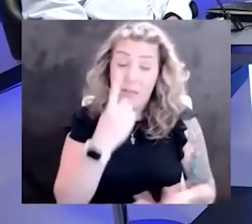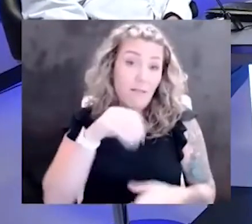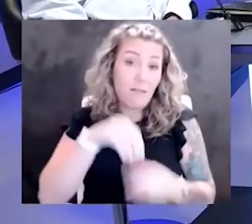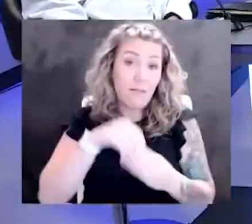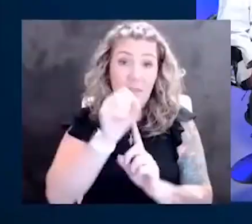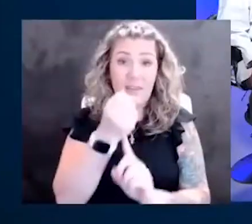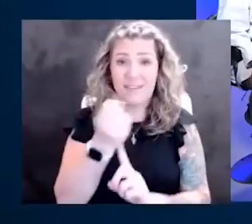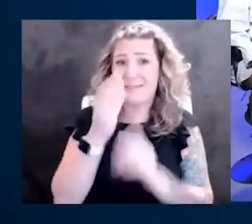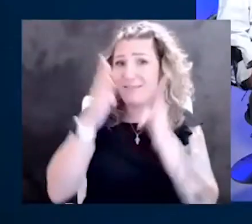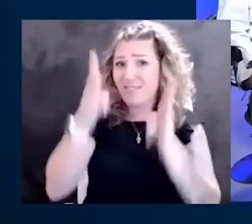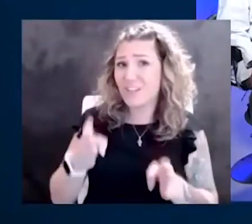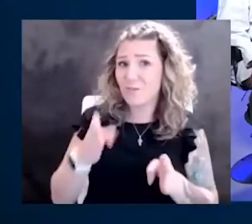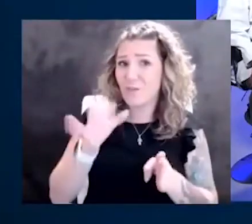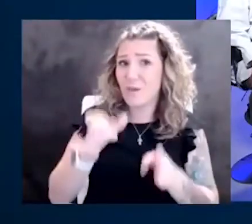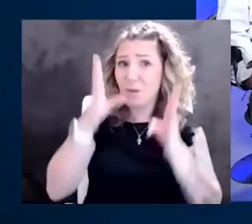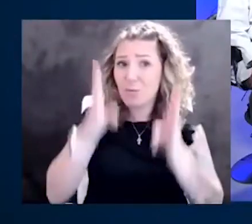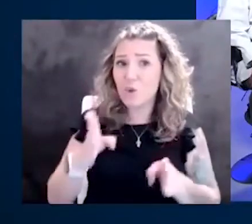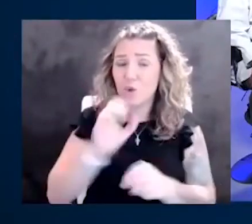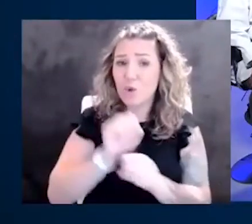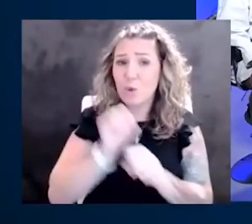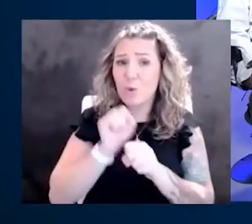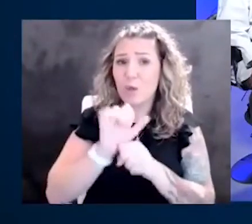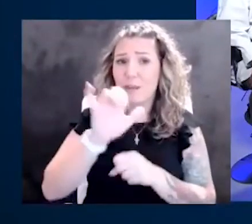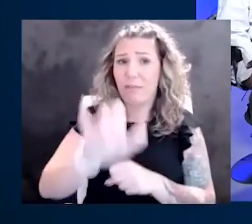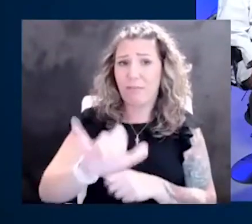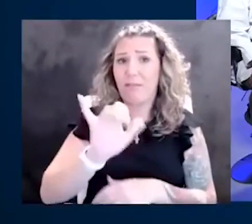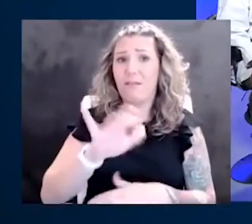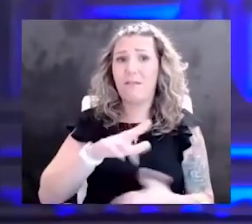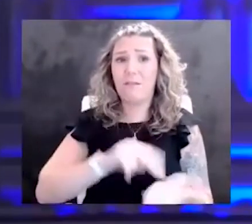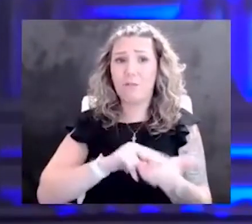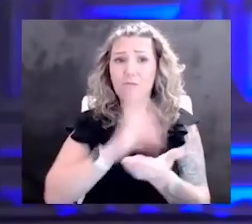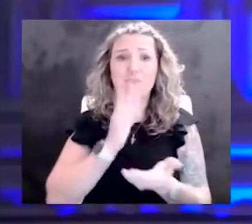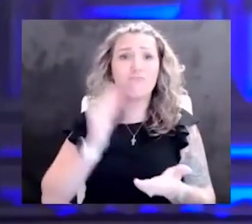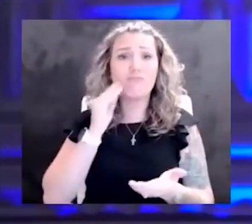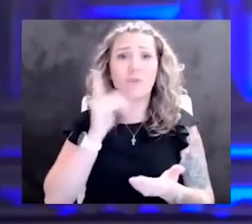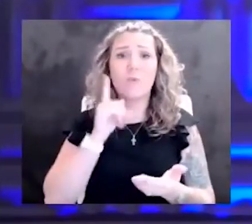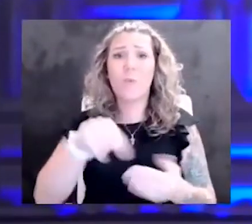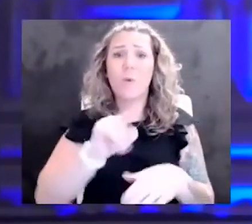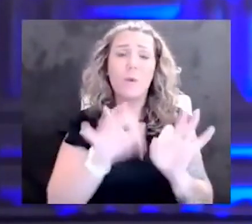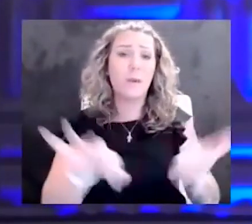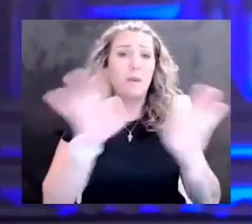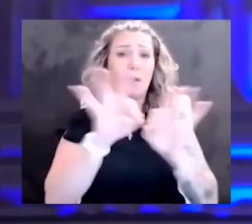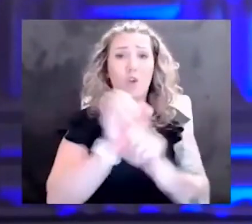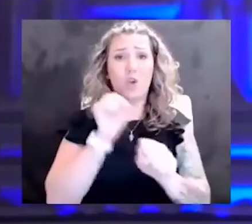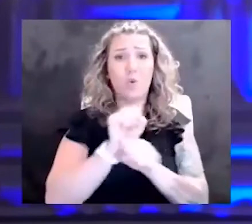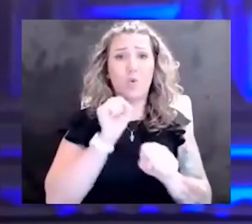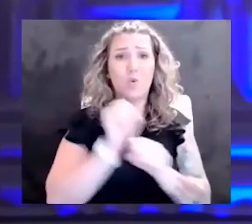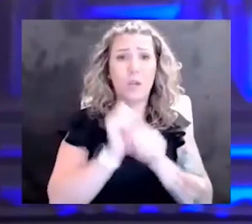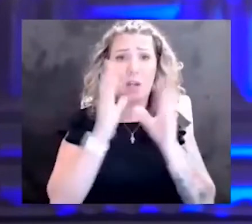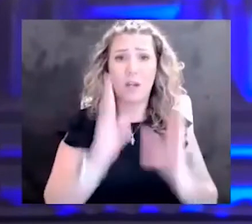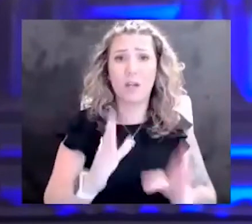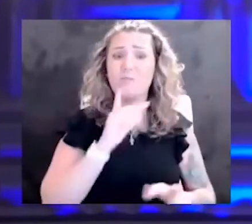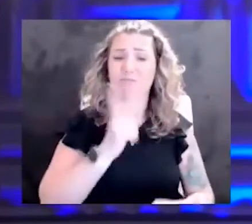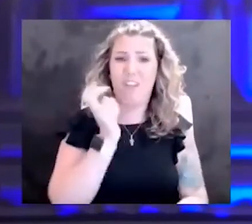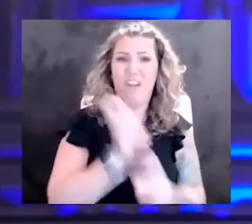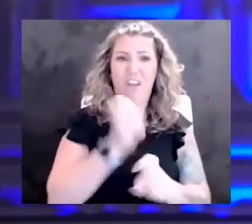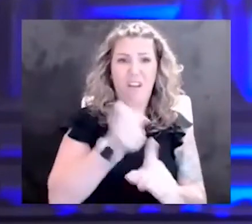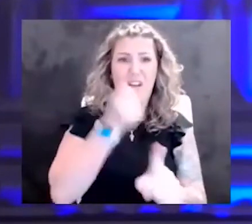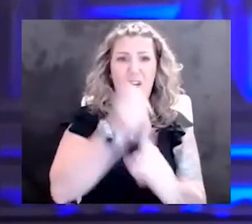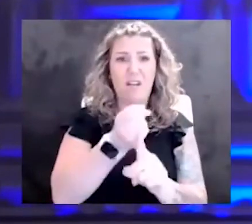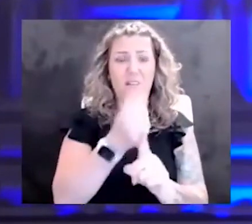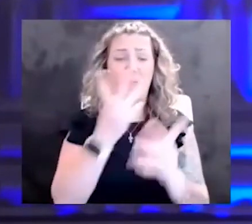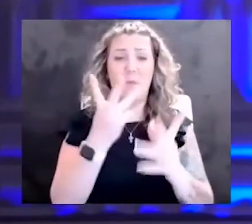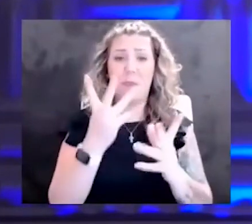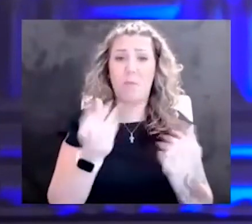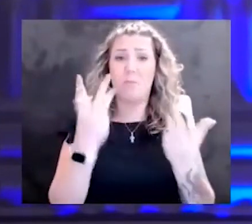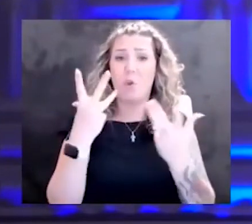in the facility, we saw that a lot of those essential workers were living in some of the hardest hit areas, whether it's because of multi-generational housing or